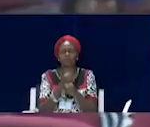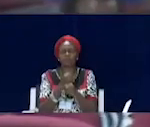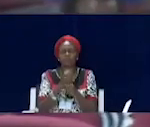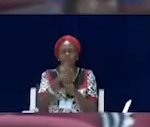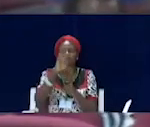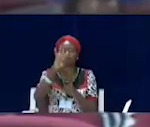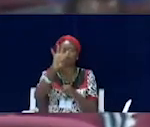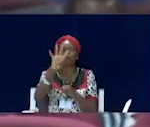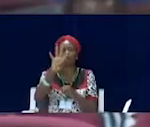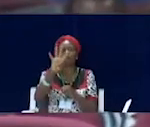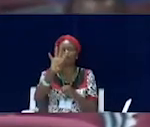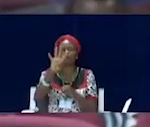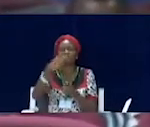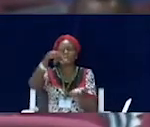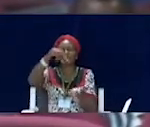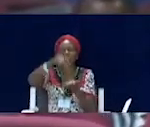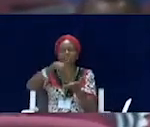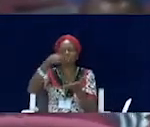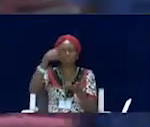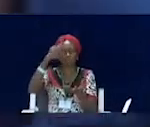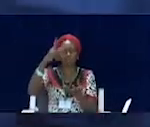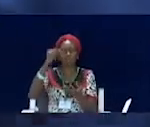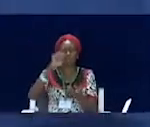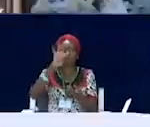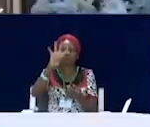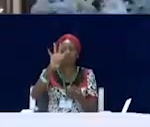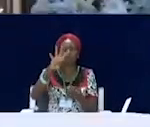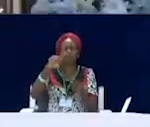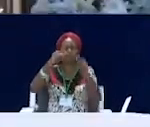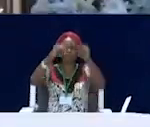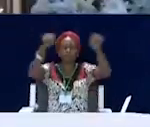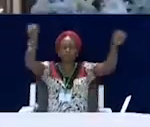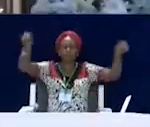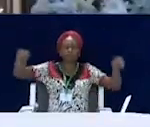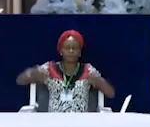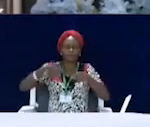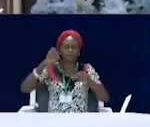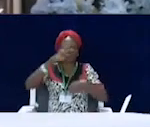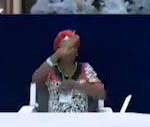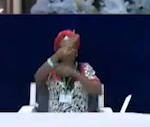Four stands for the four corners of the world.